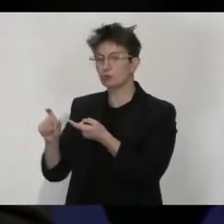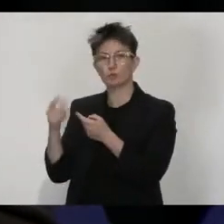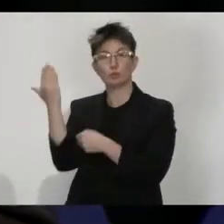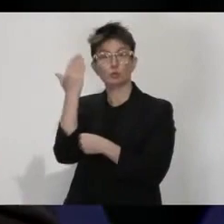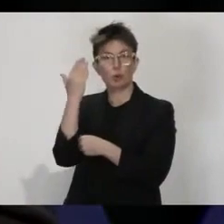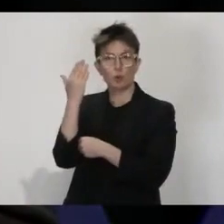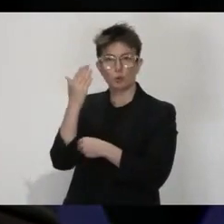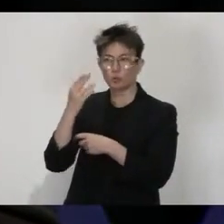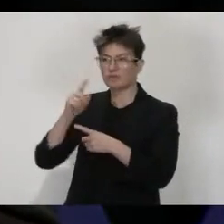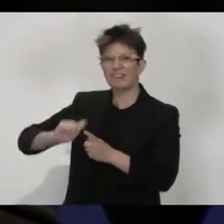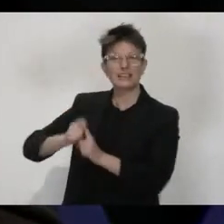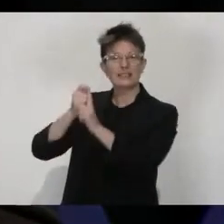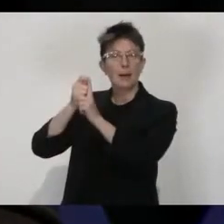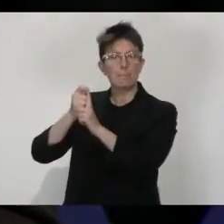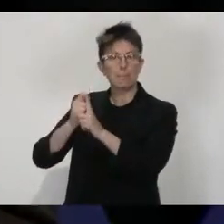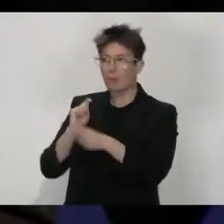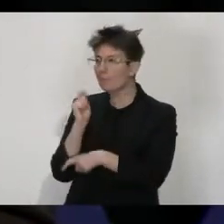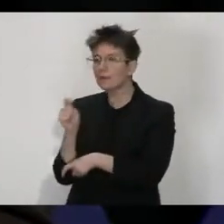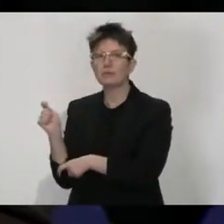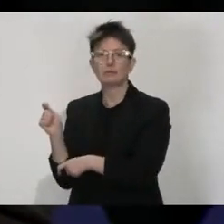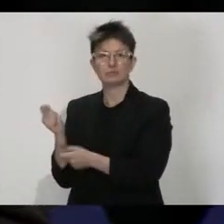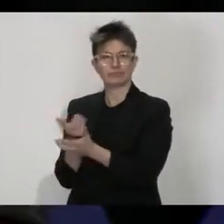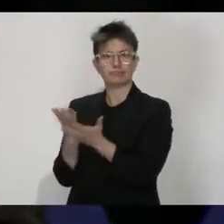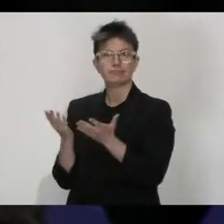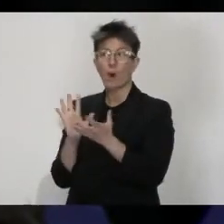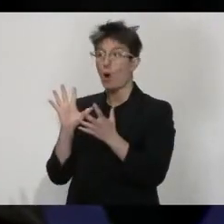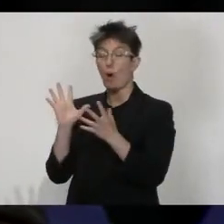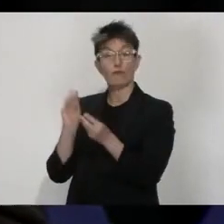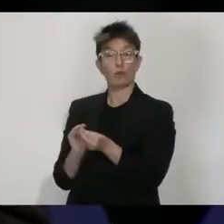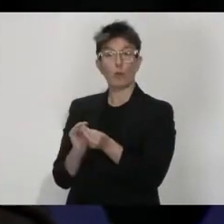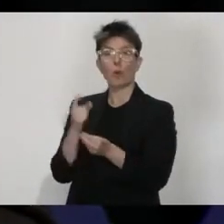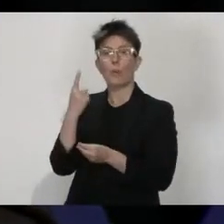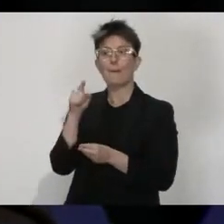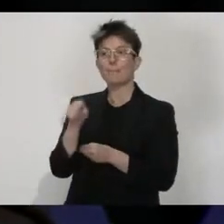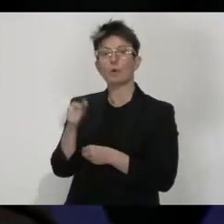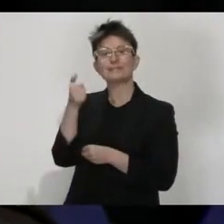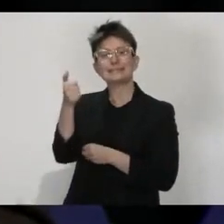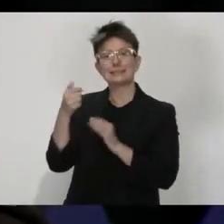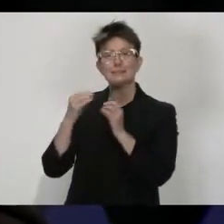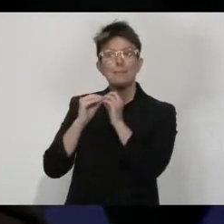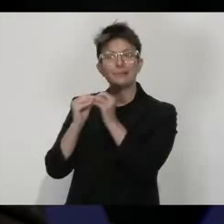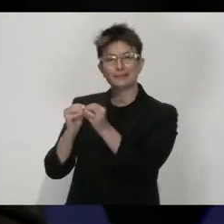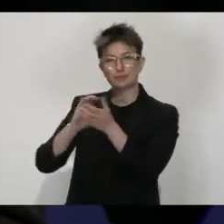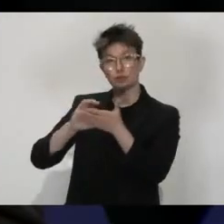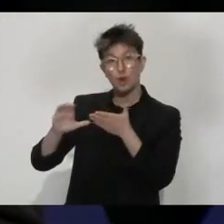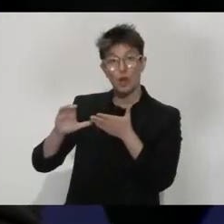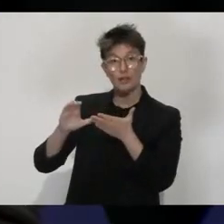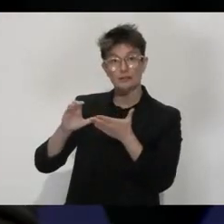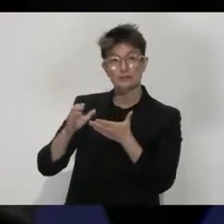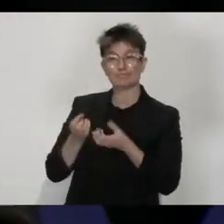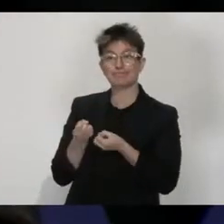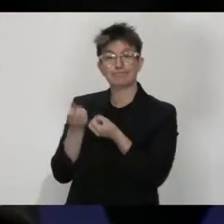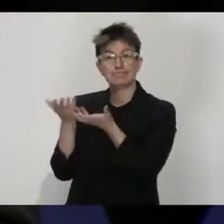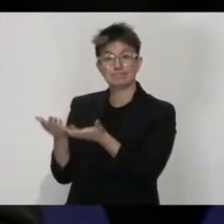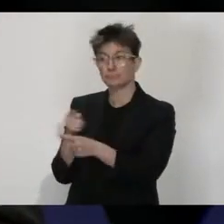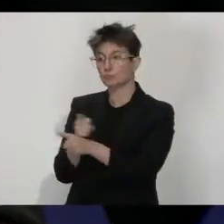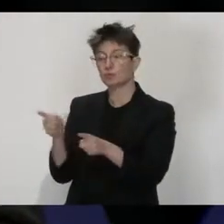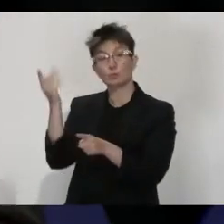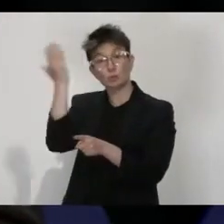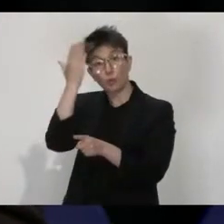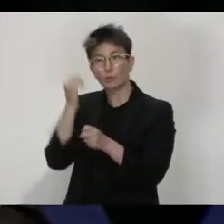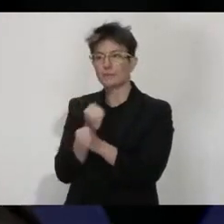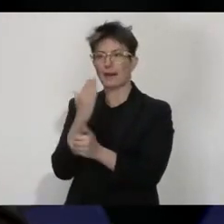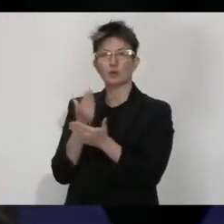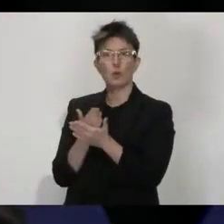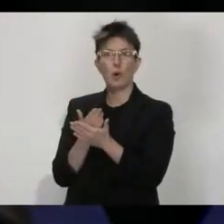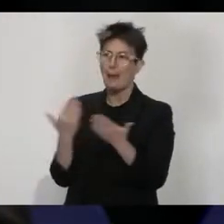does. Overall, we've put in $1.6 billion into making sure that we keep our schools upgraded and deal with deferred